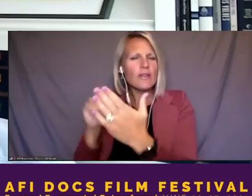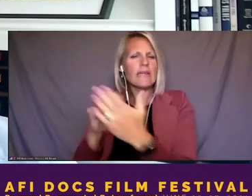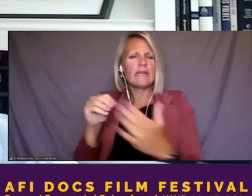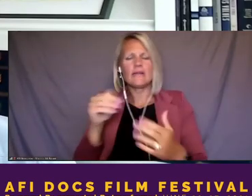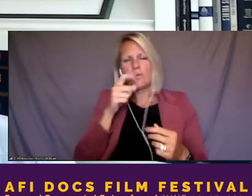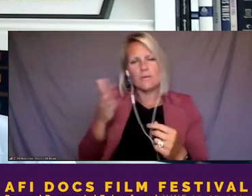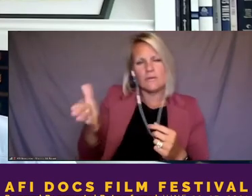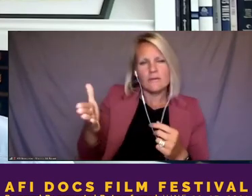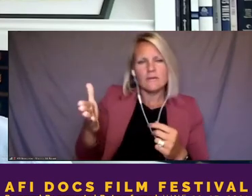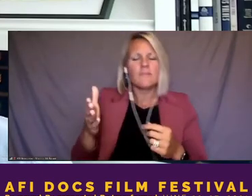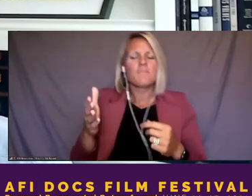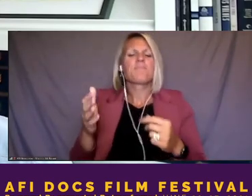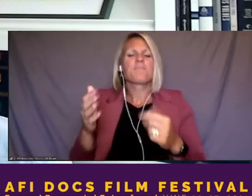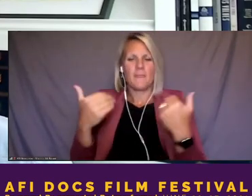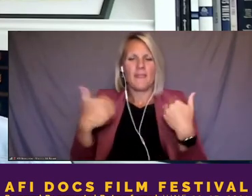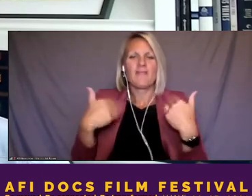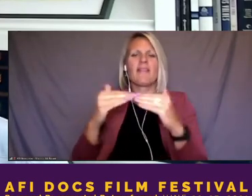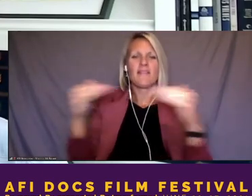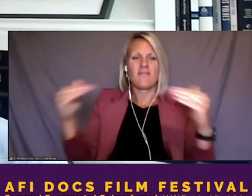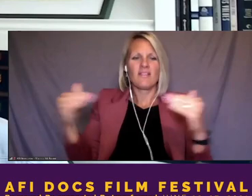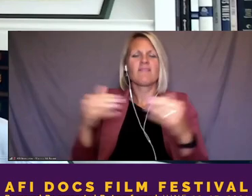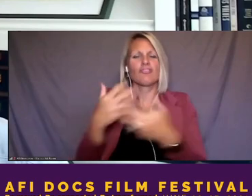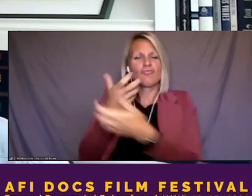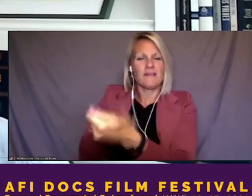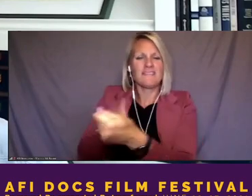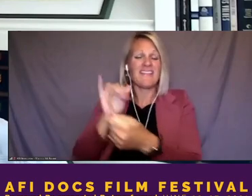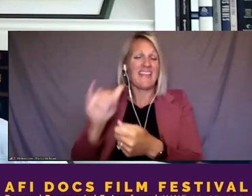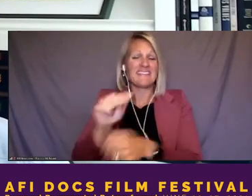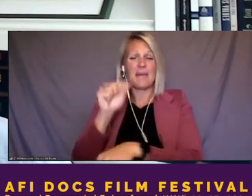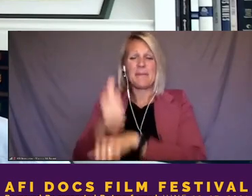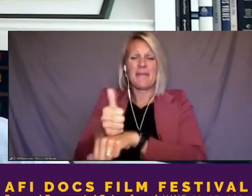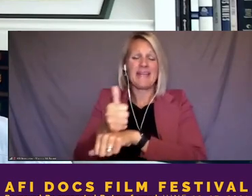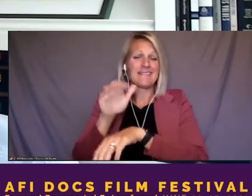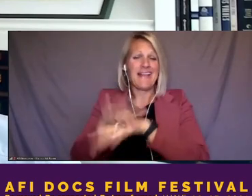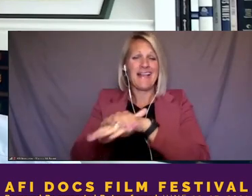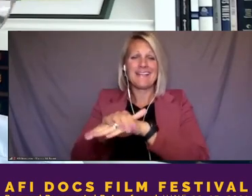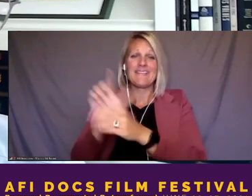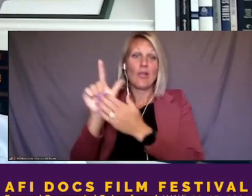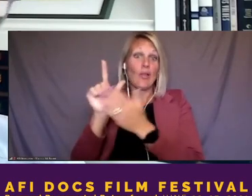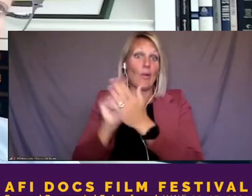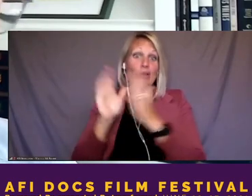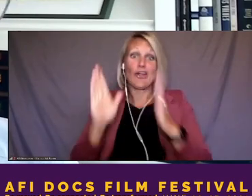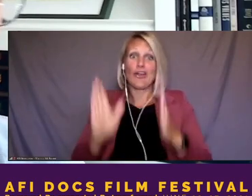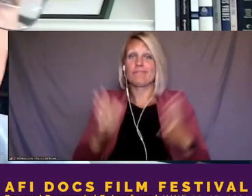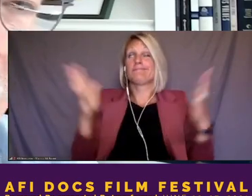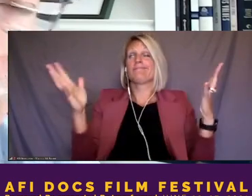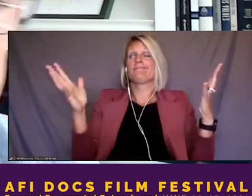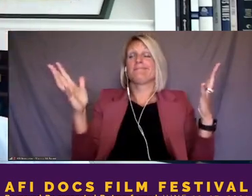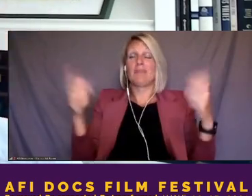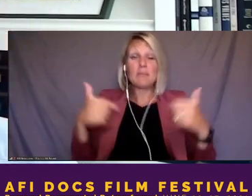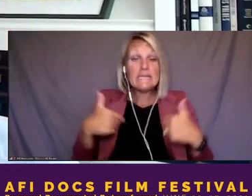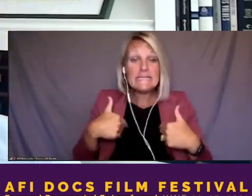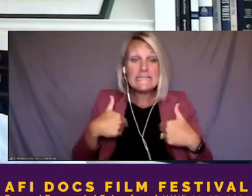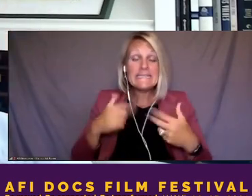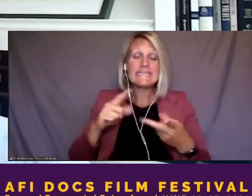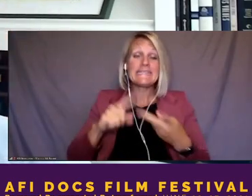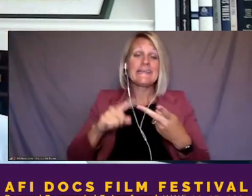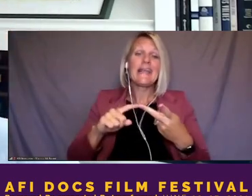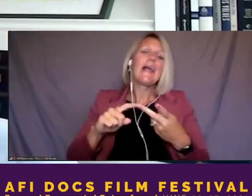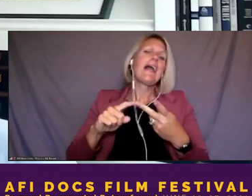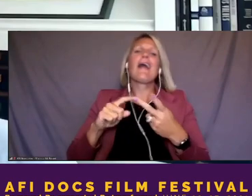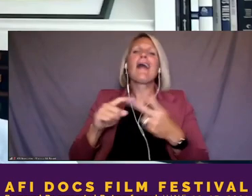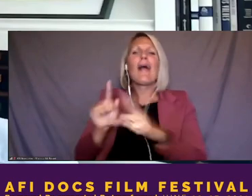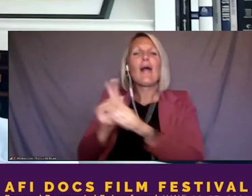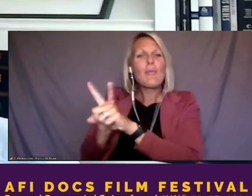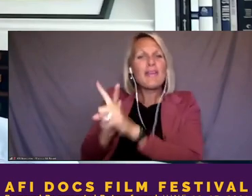trust, which is largely based on the lawyer, whoever it is, whether it's me, one of my clinicians, a colleague